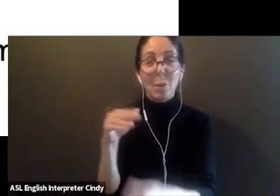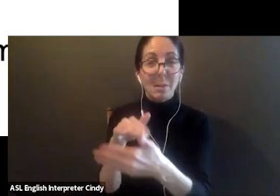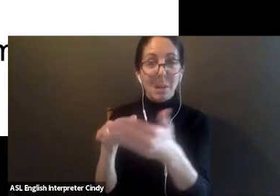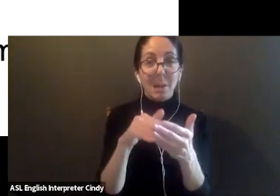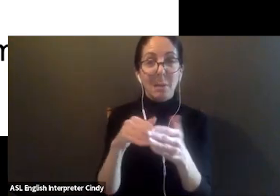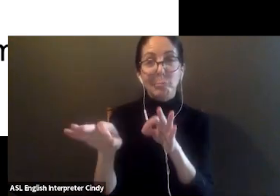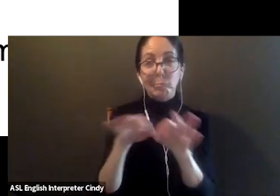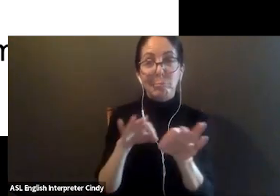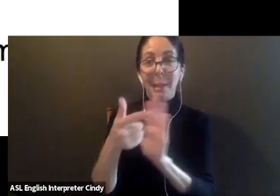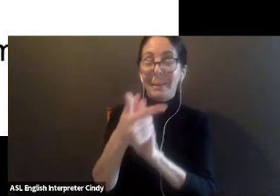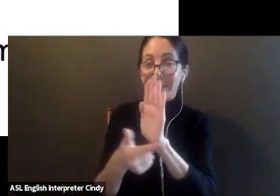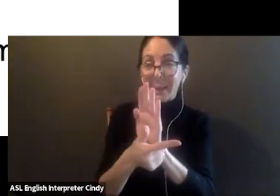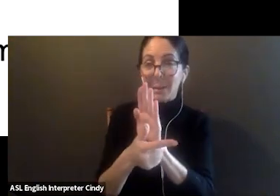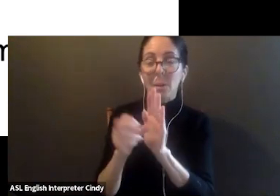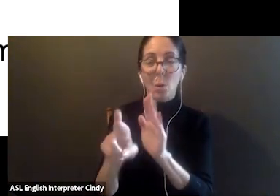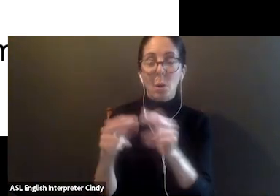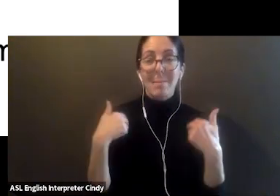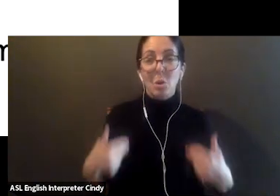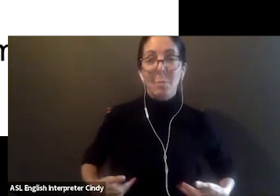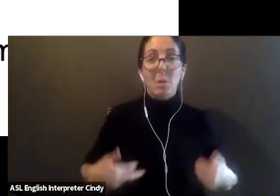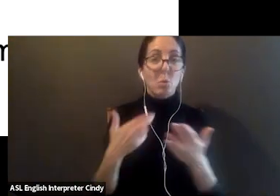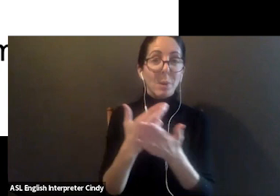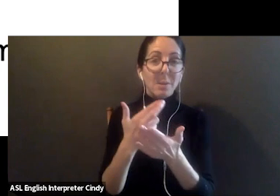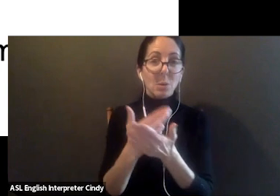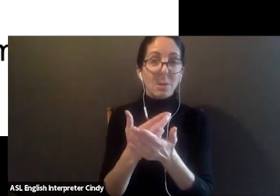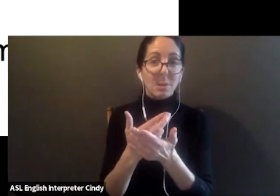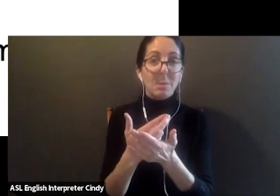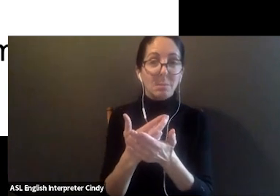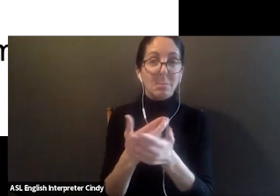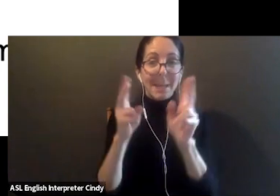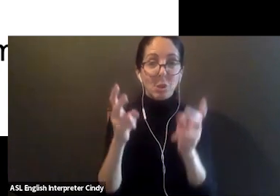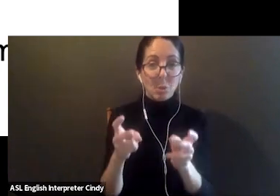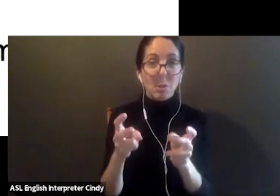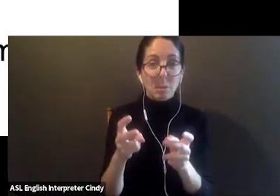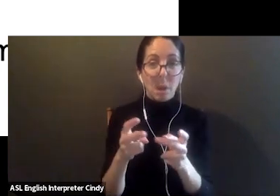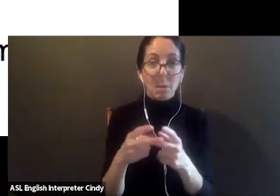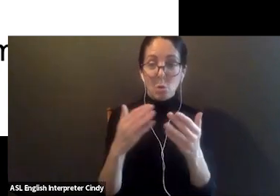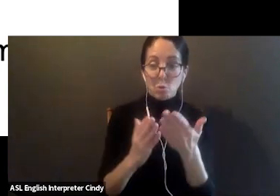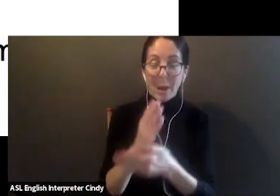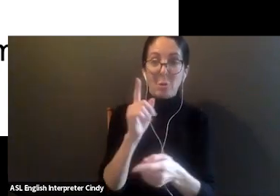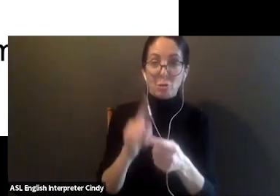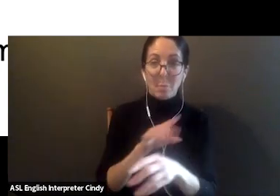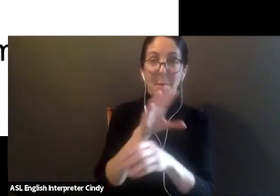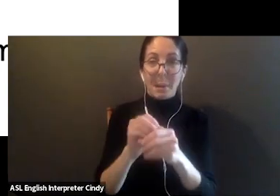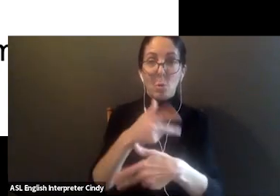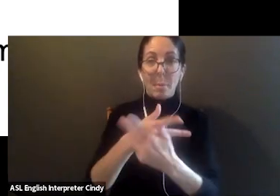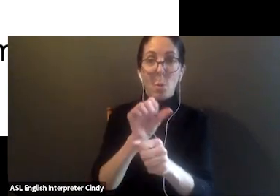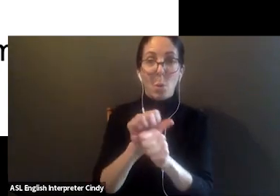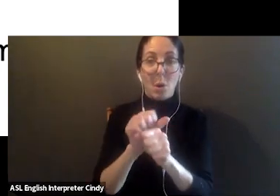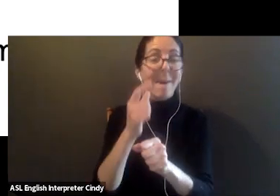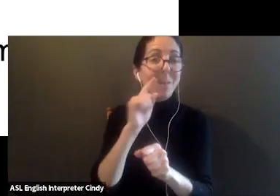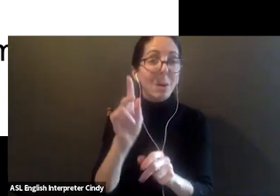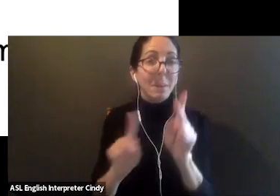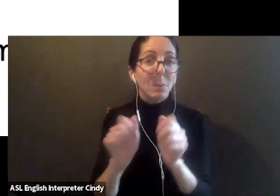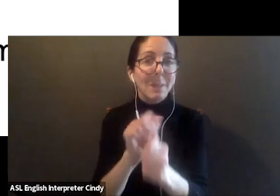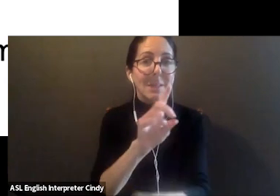about legal or human resource issues related to the right to participate in remote work for people with disabilities